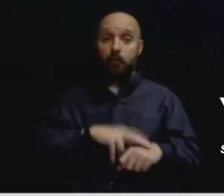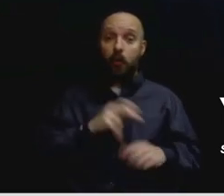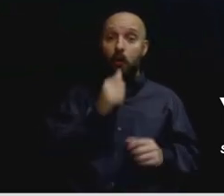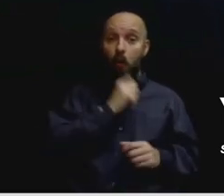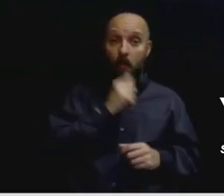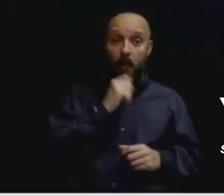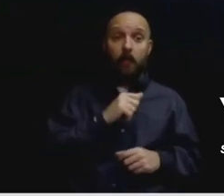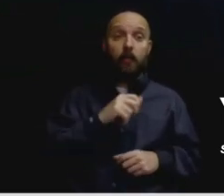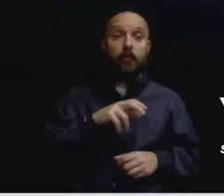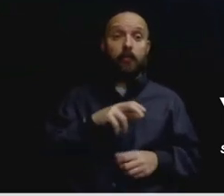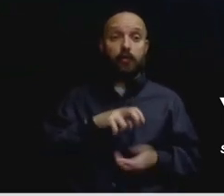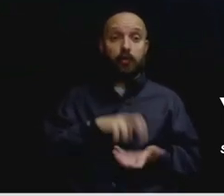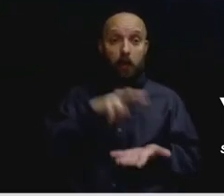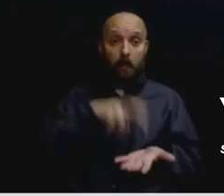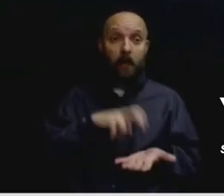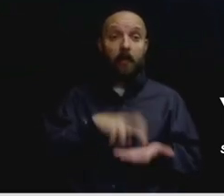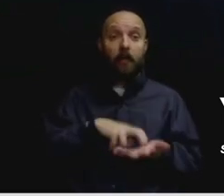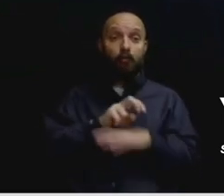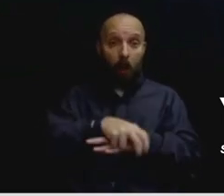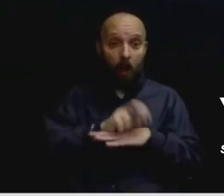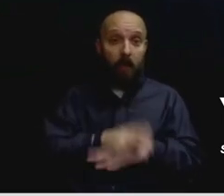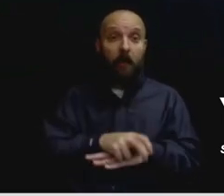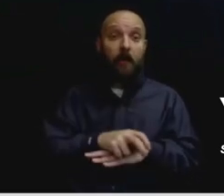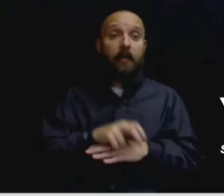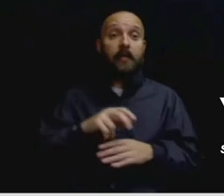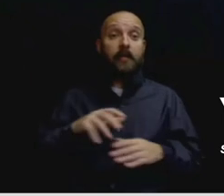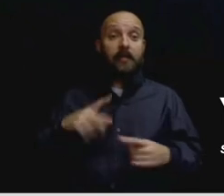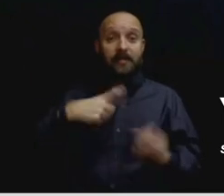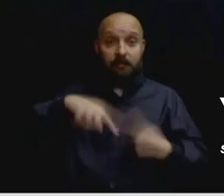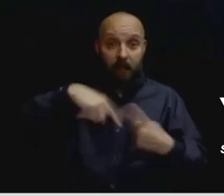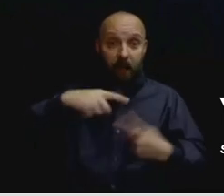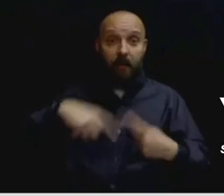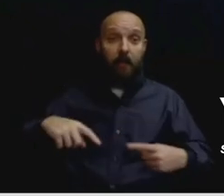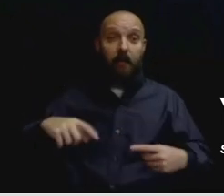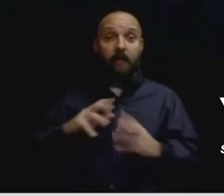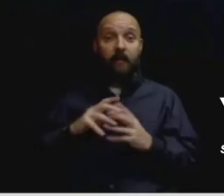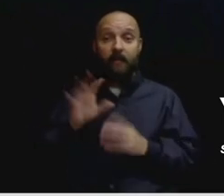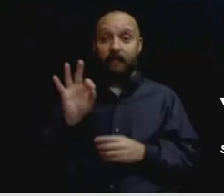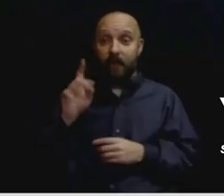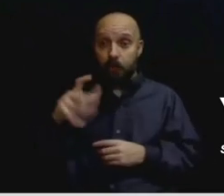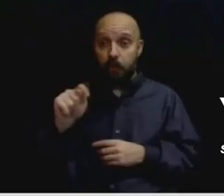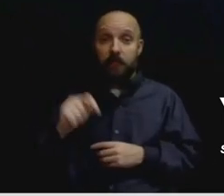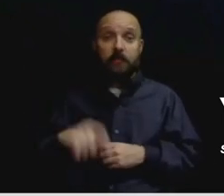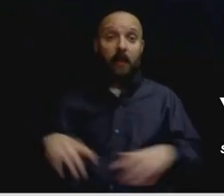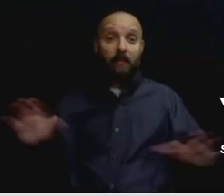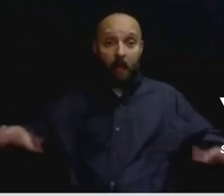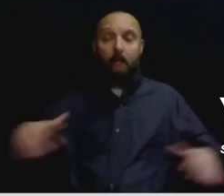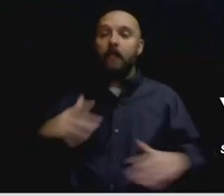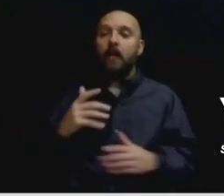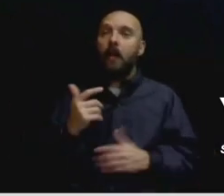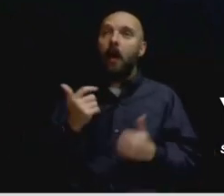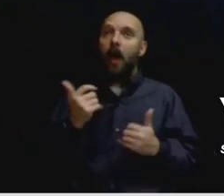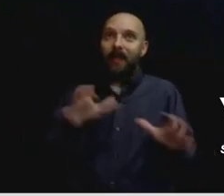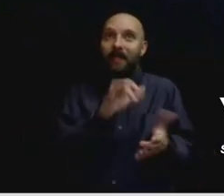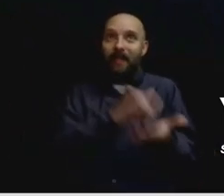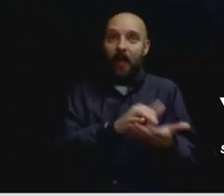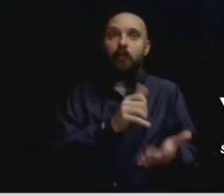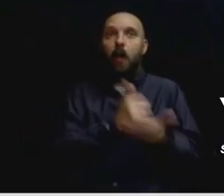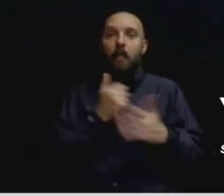rocking, spinning, fidgeting, flapping. And I did those in order to make sense of the world.